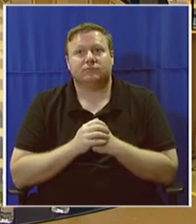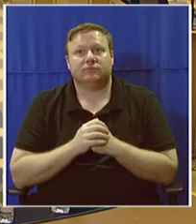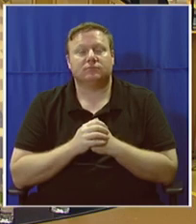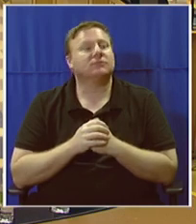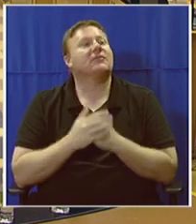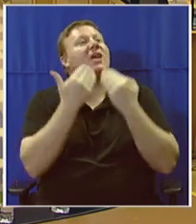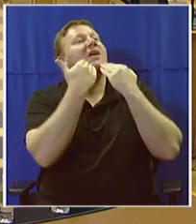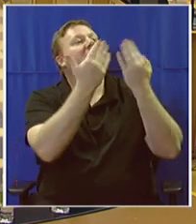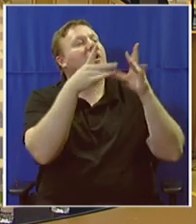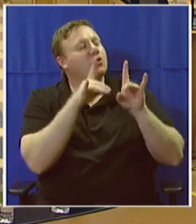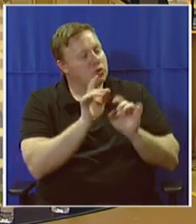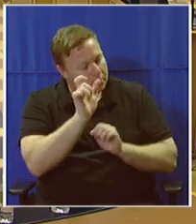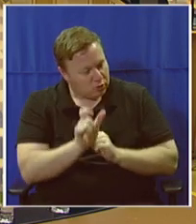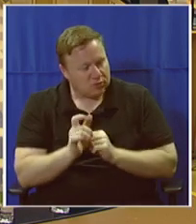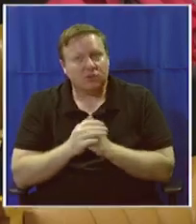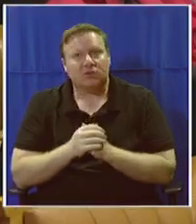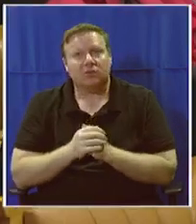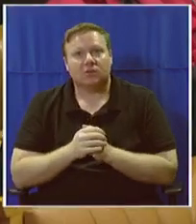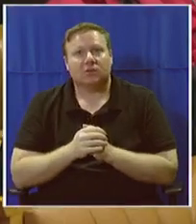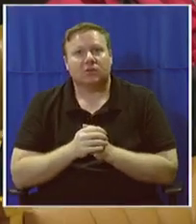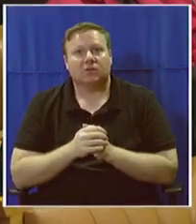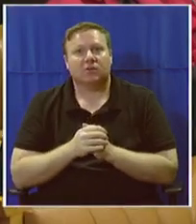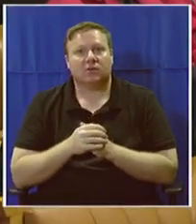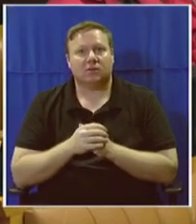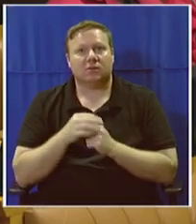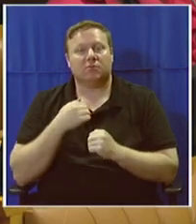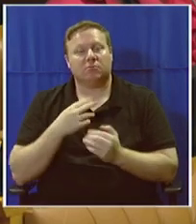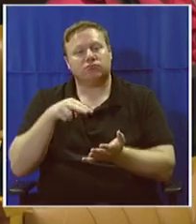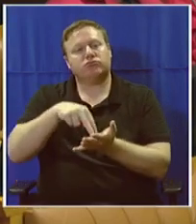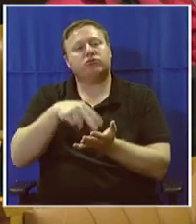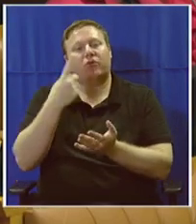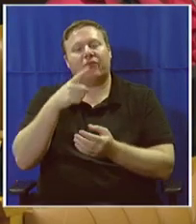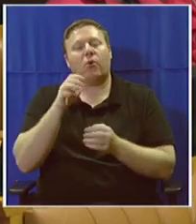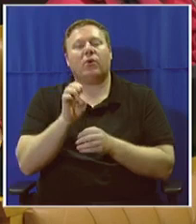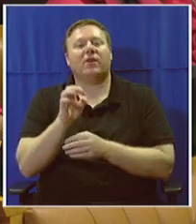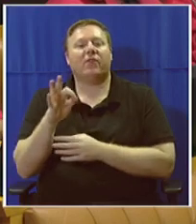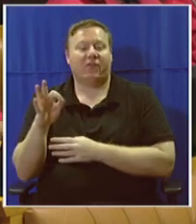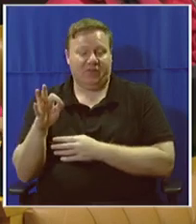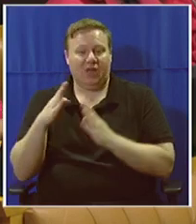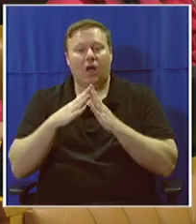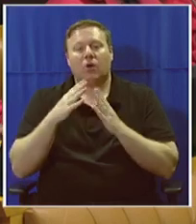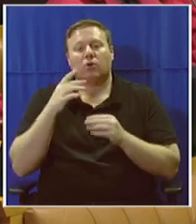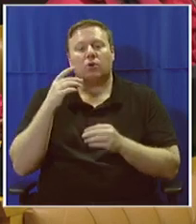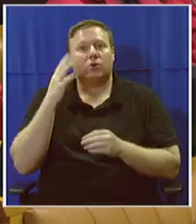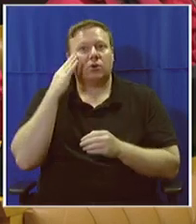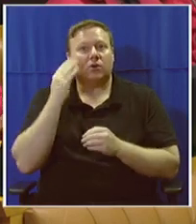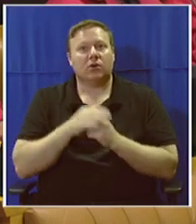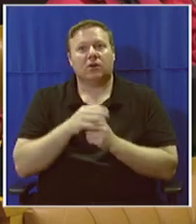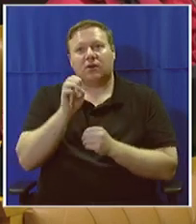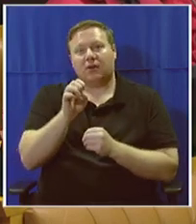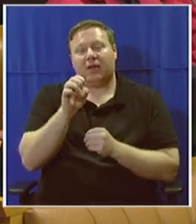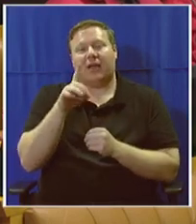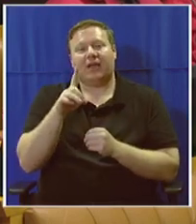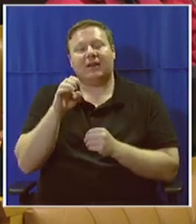Thank you, Chairperson. I rise on behalf of the EFF that the House notes that Mr. Ediozi Odi